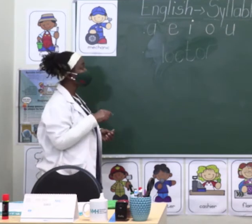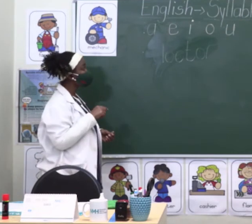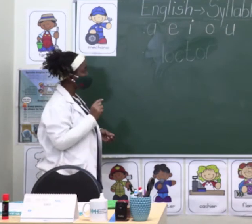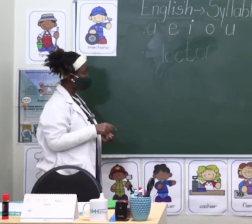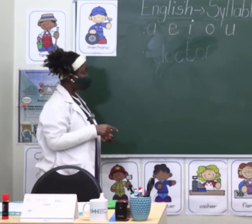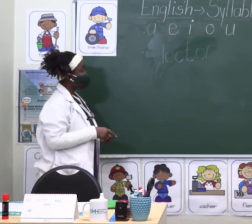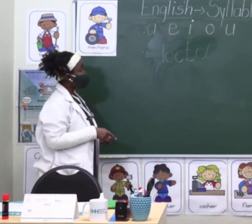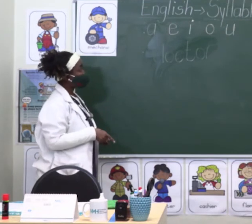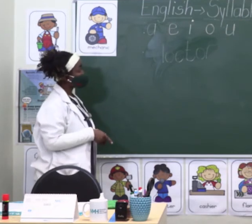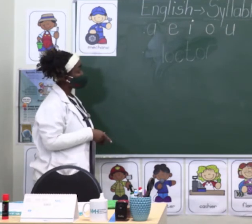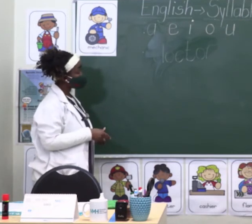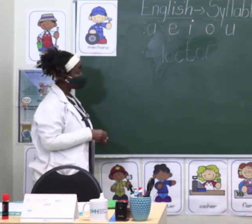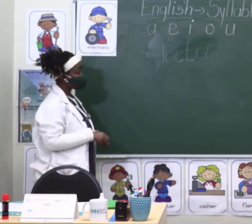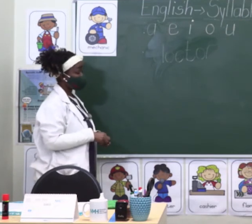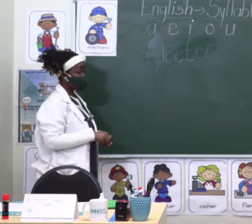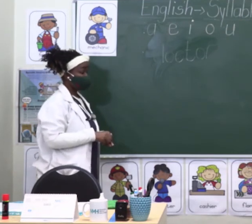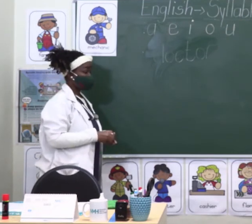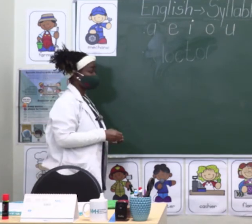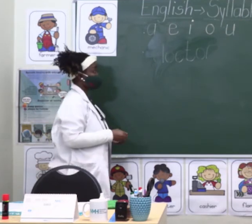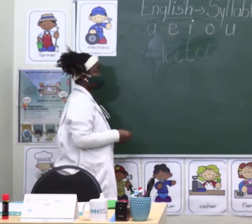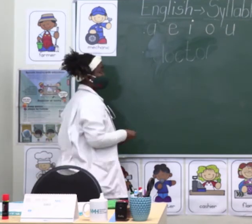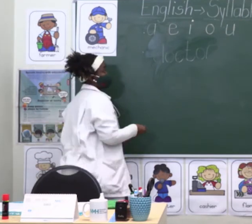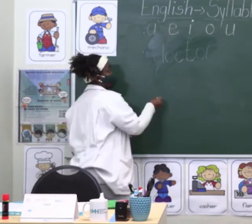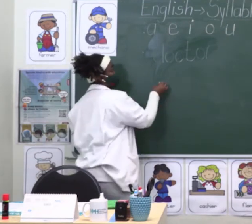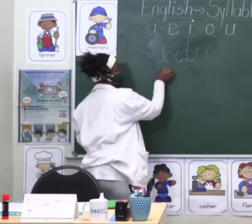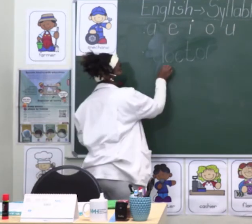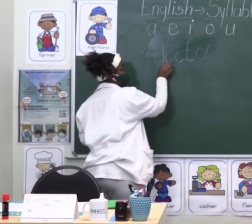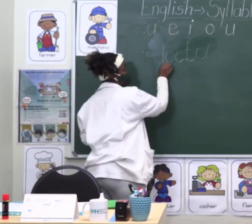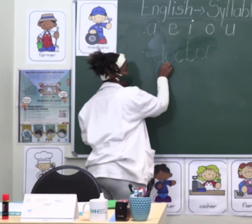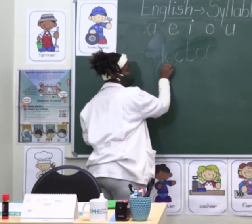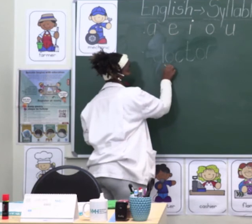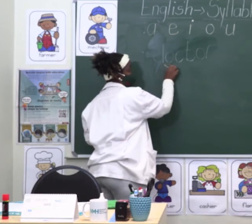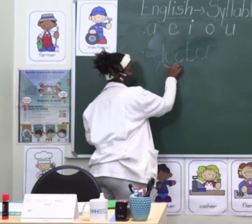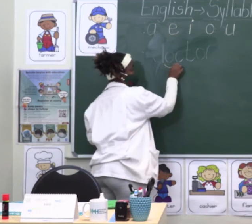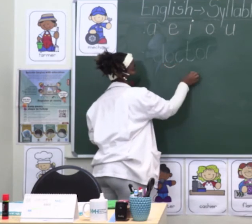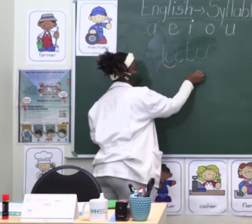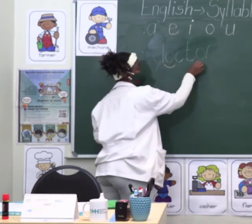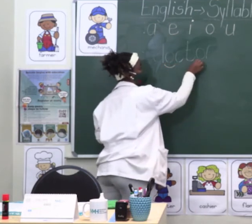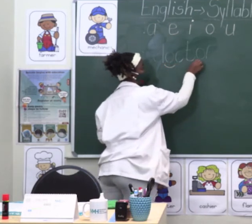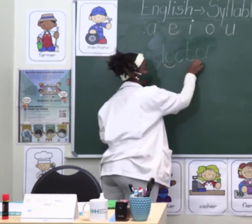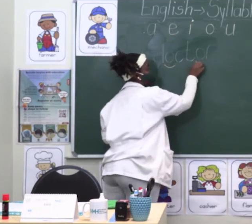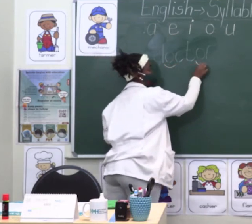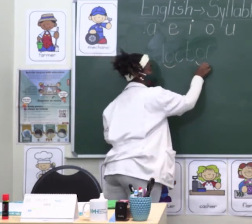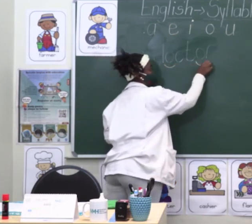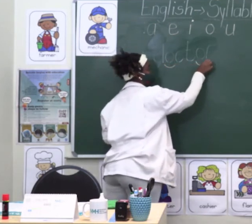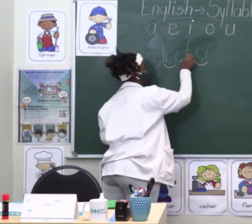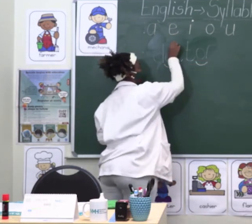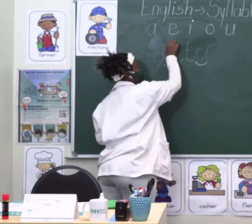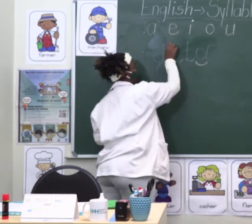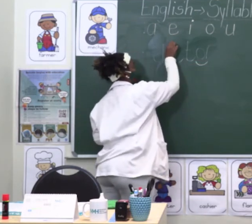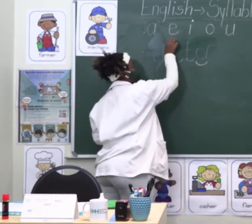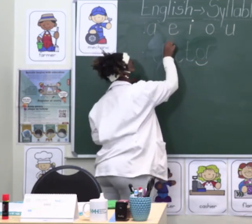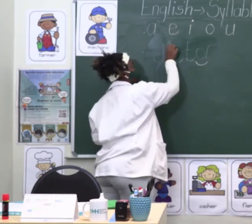have in the word. How many vowel sounds can you see? We have a one here, and then we have another one